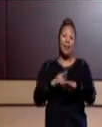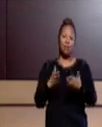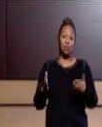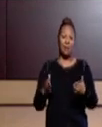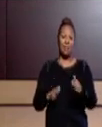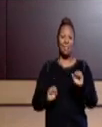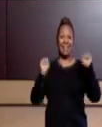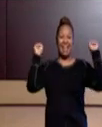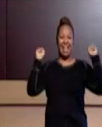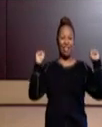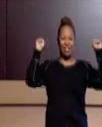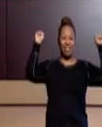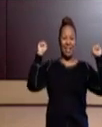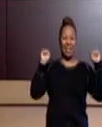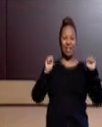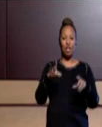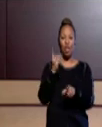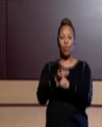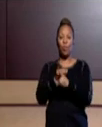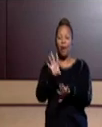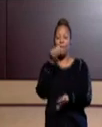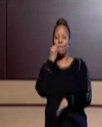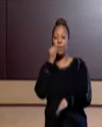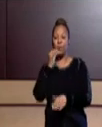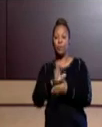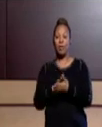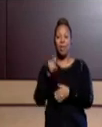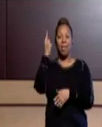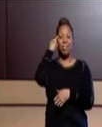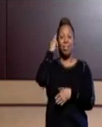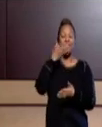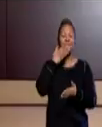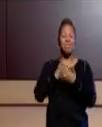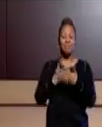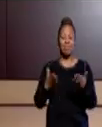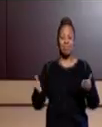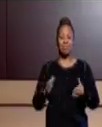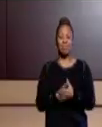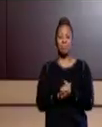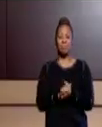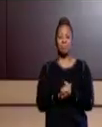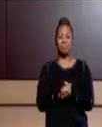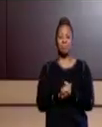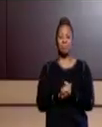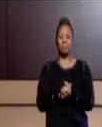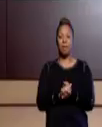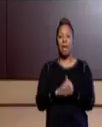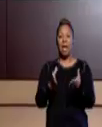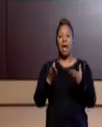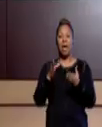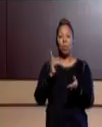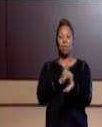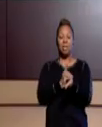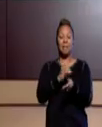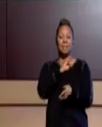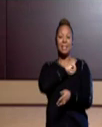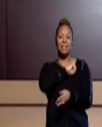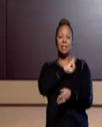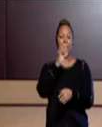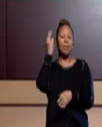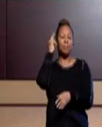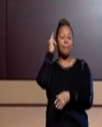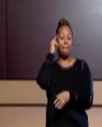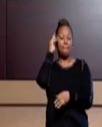like exercise, the right food choices, thinking good thoughts. I want to get to Dr. Ian, guys. We're going to come back to some of your questions about the